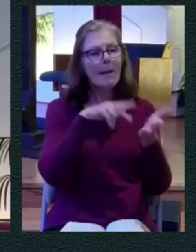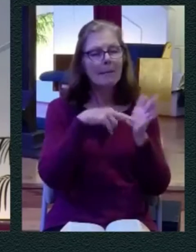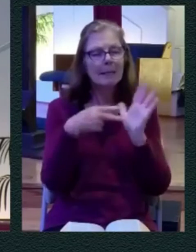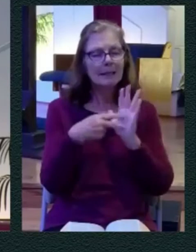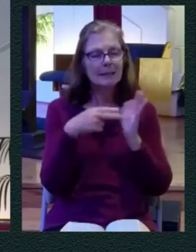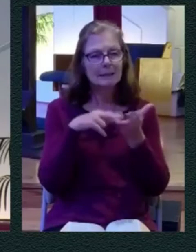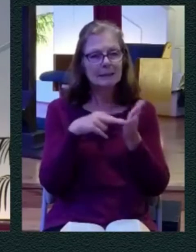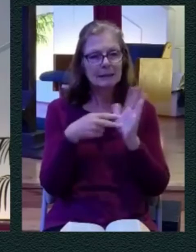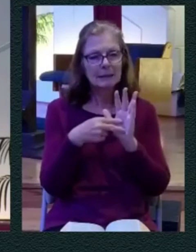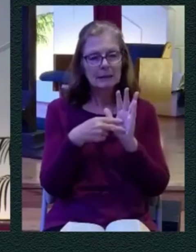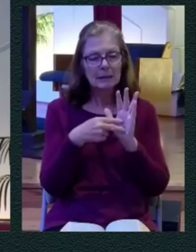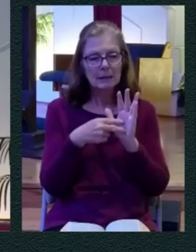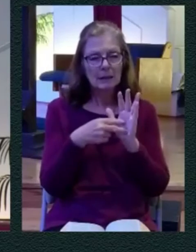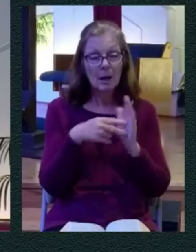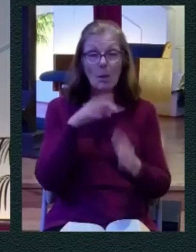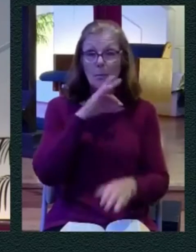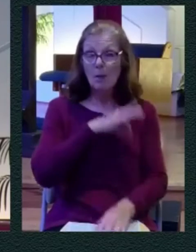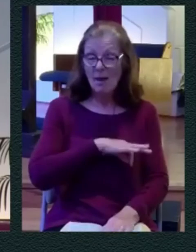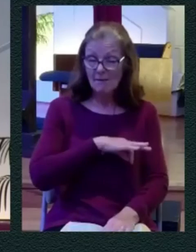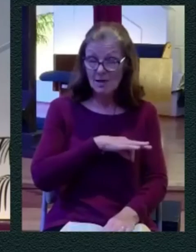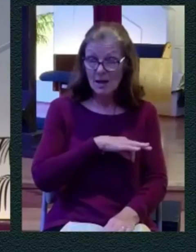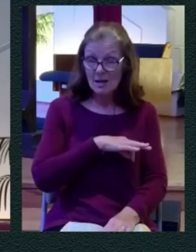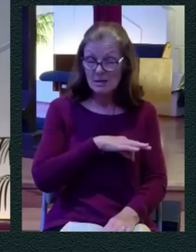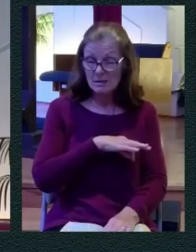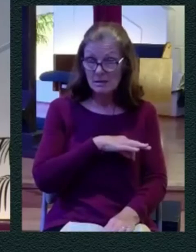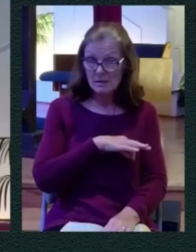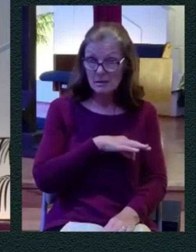to profit